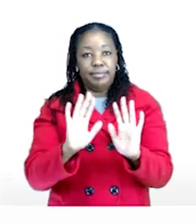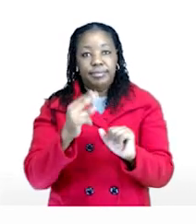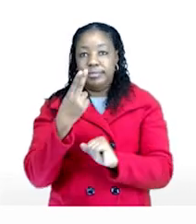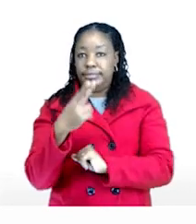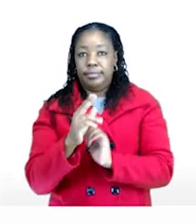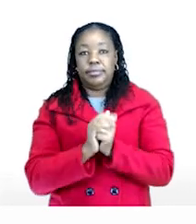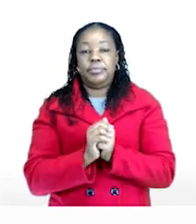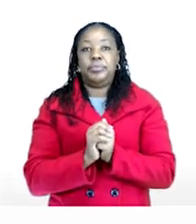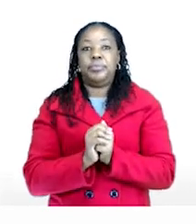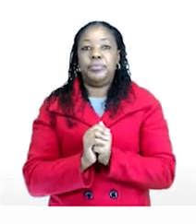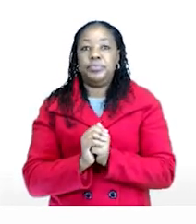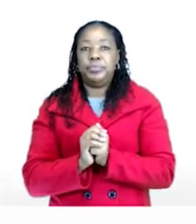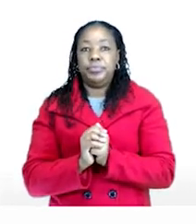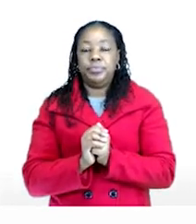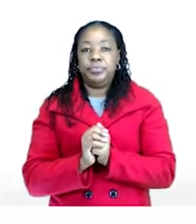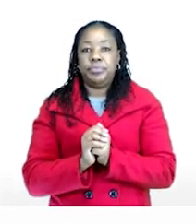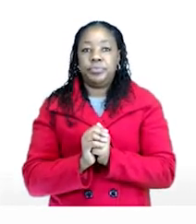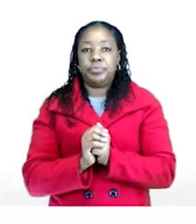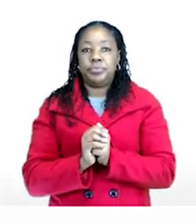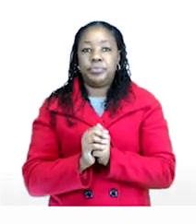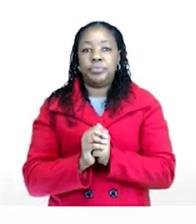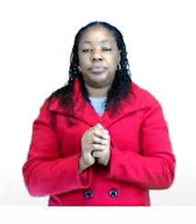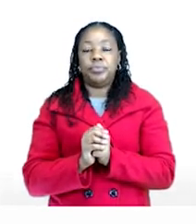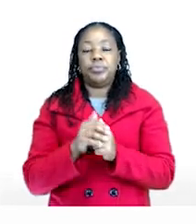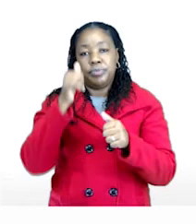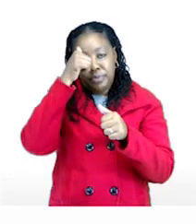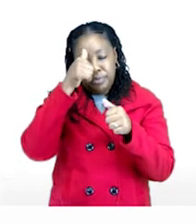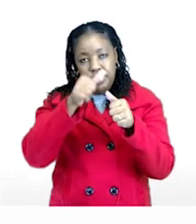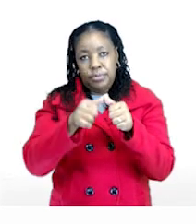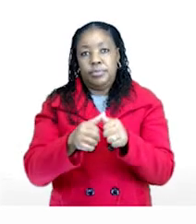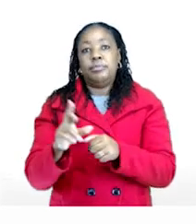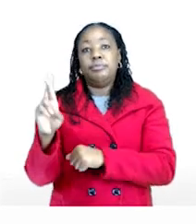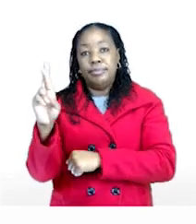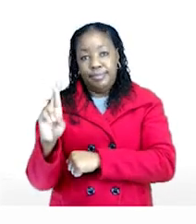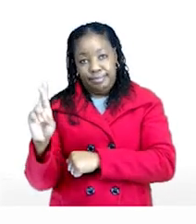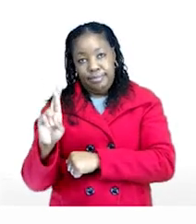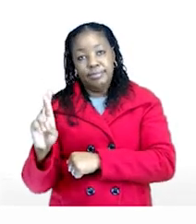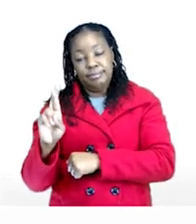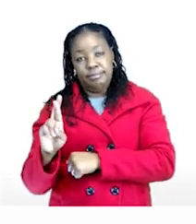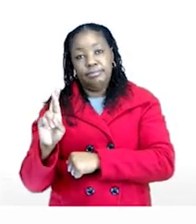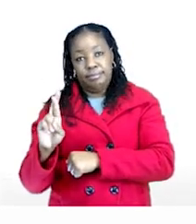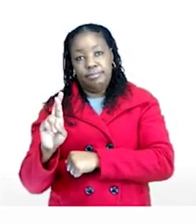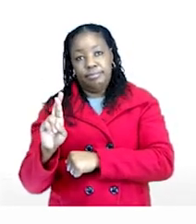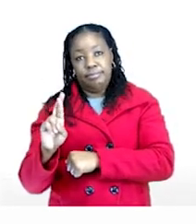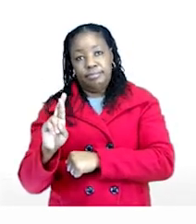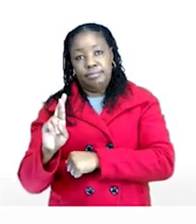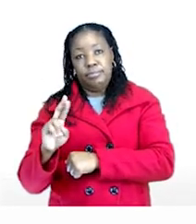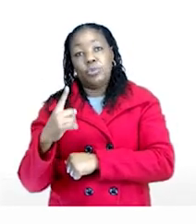the third one. Remember, your left hand side and your right hand